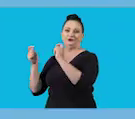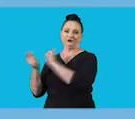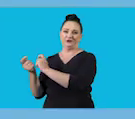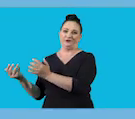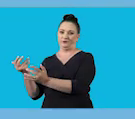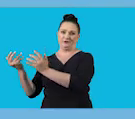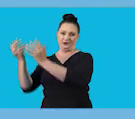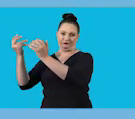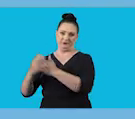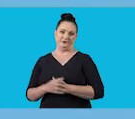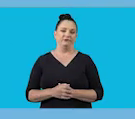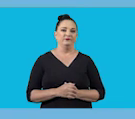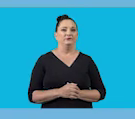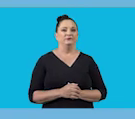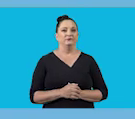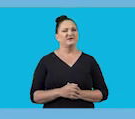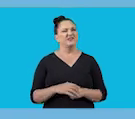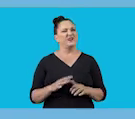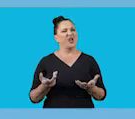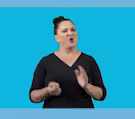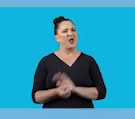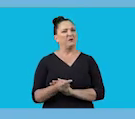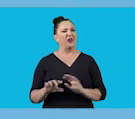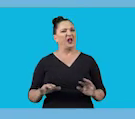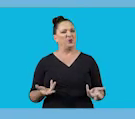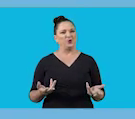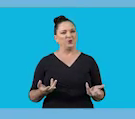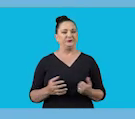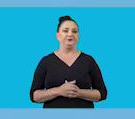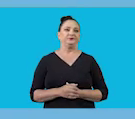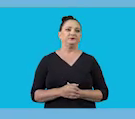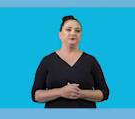That's now in a gaseous phase. How does that happen?